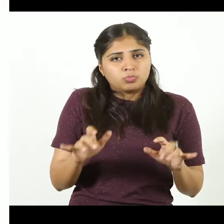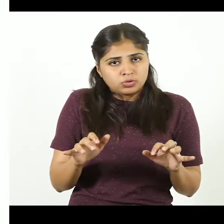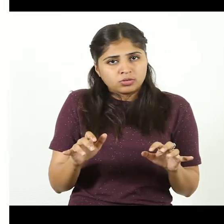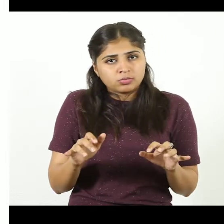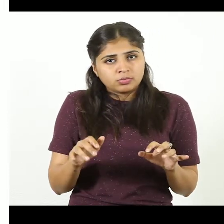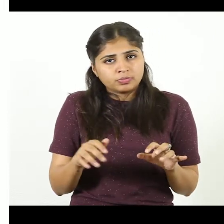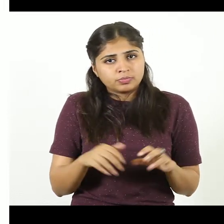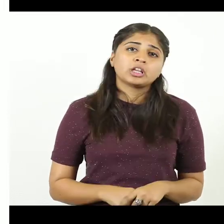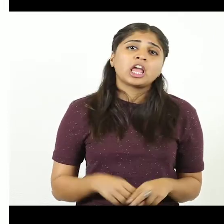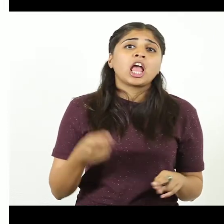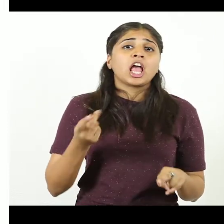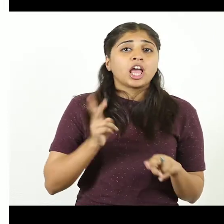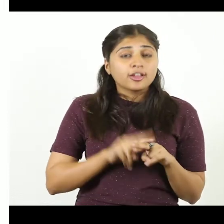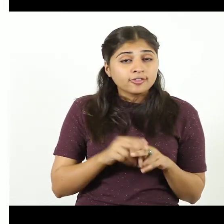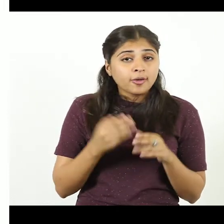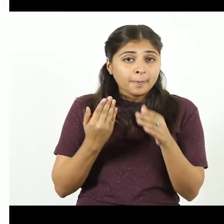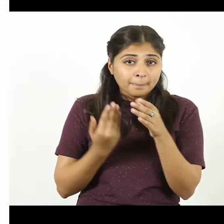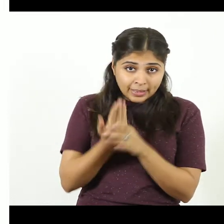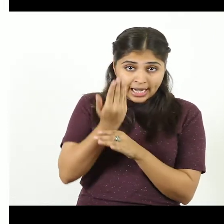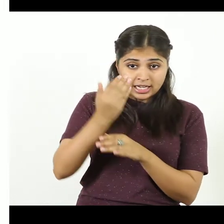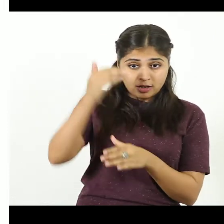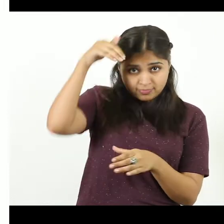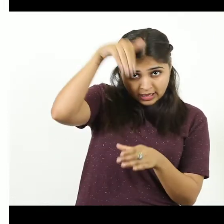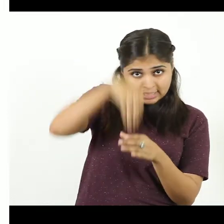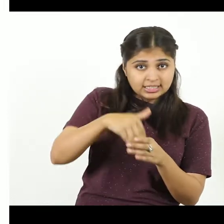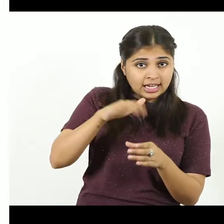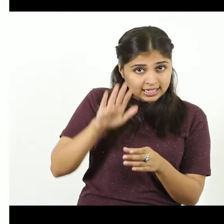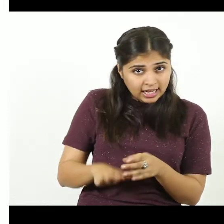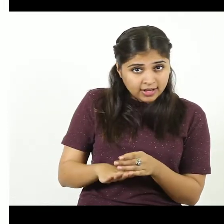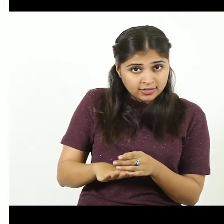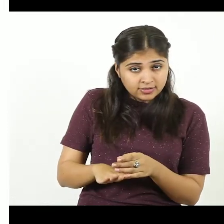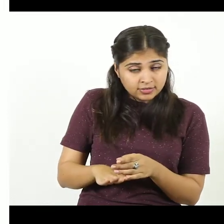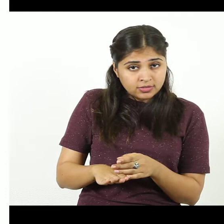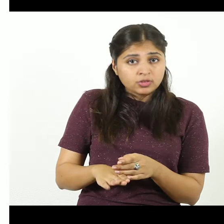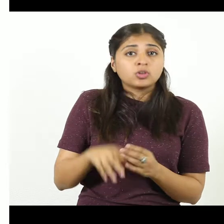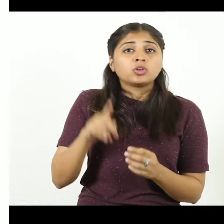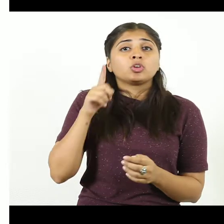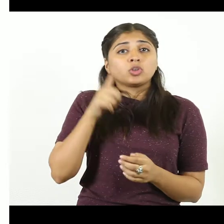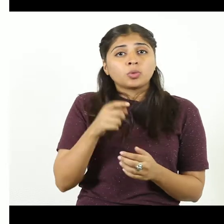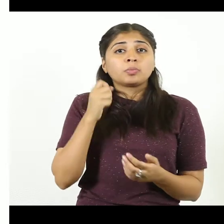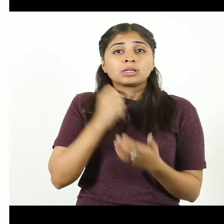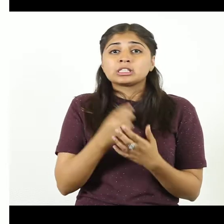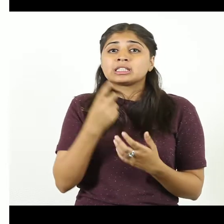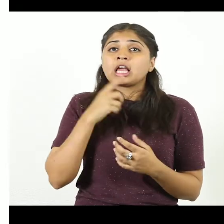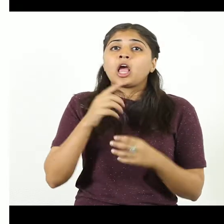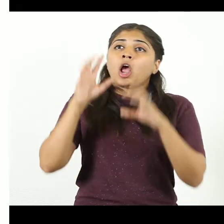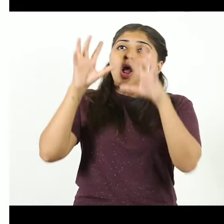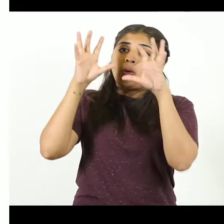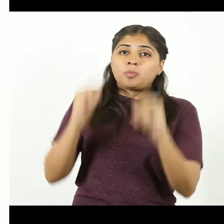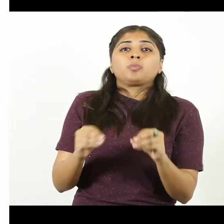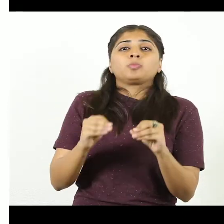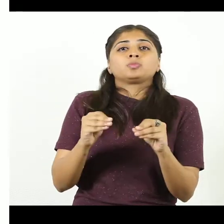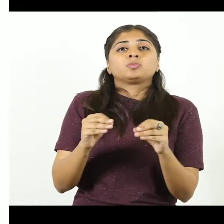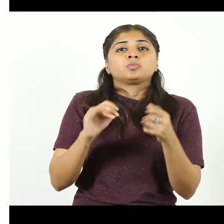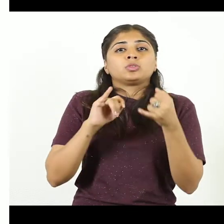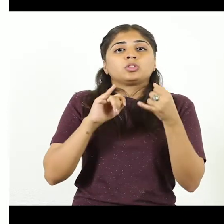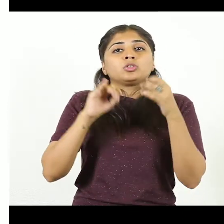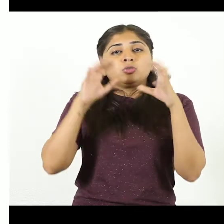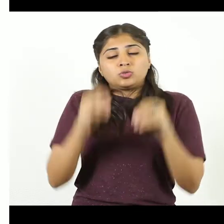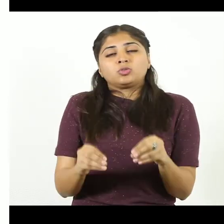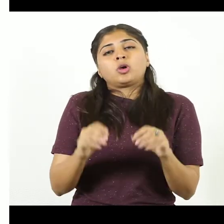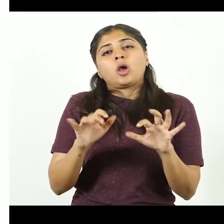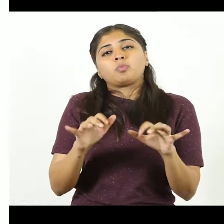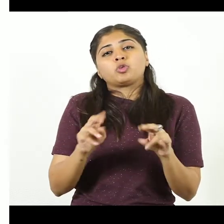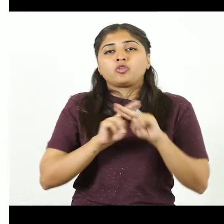Reboot or restart your computer. If there is a printer installed locally to your computer, you will need to